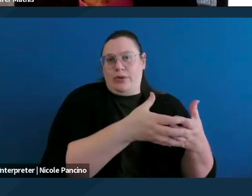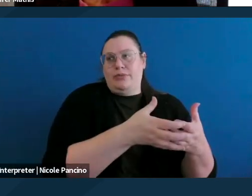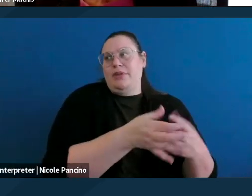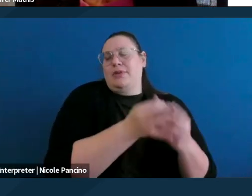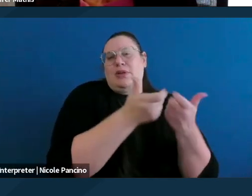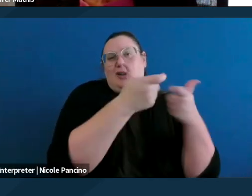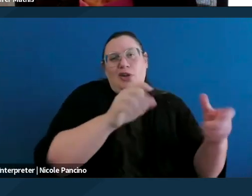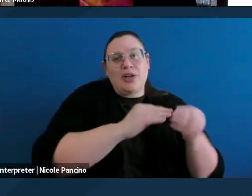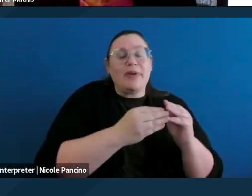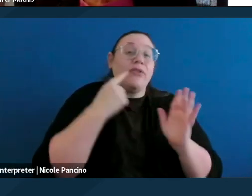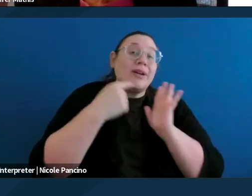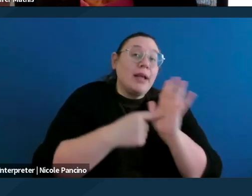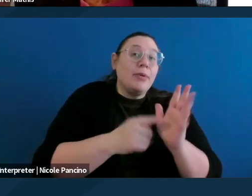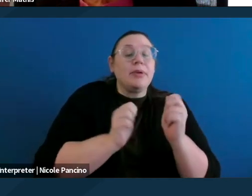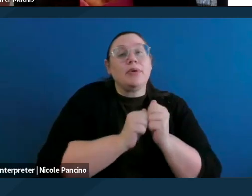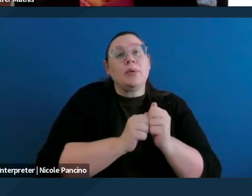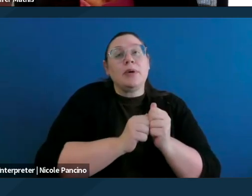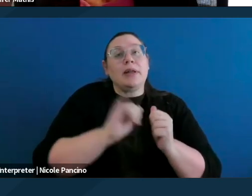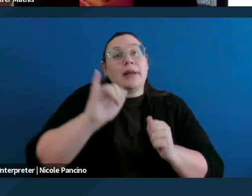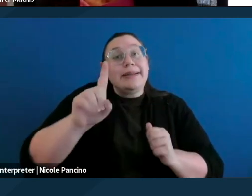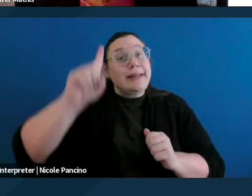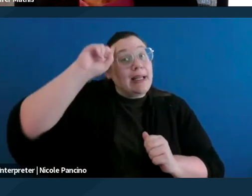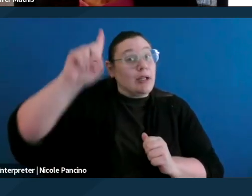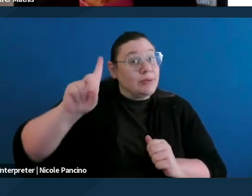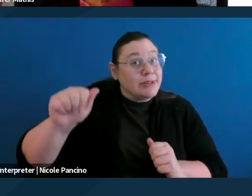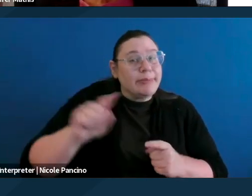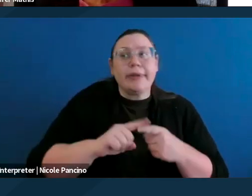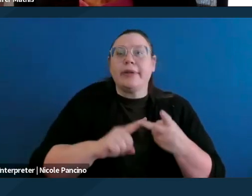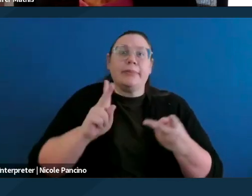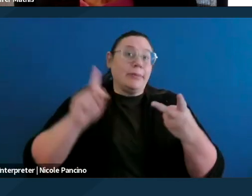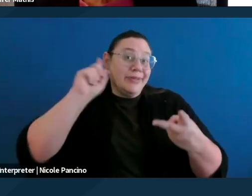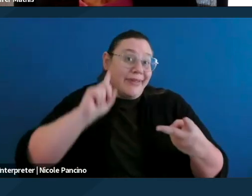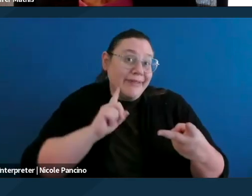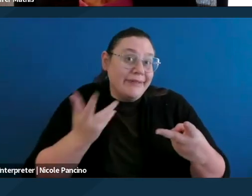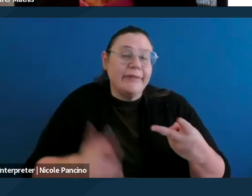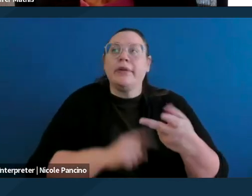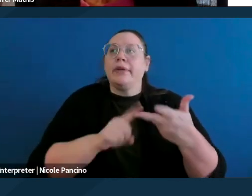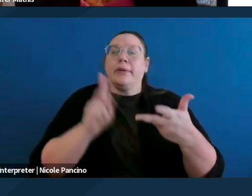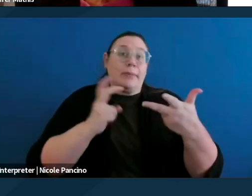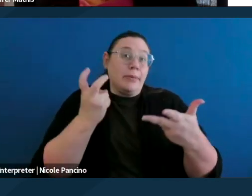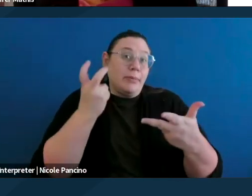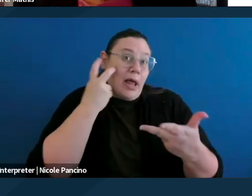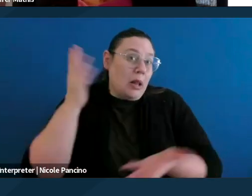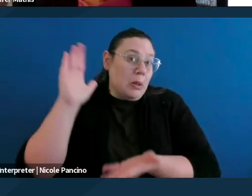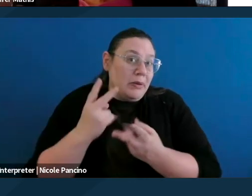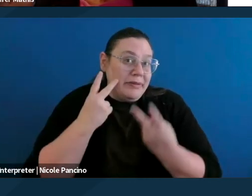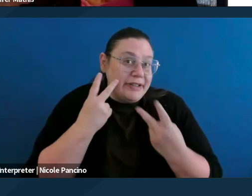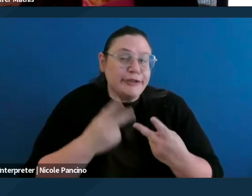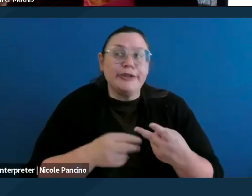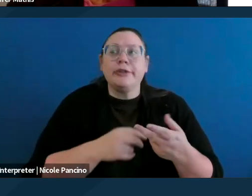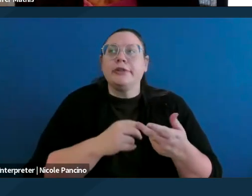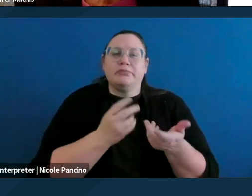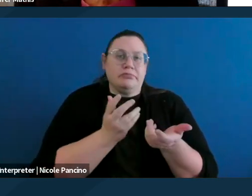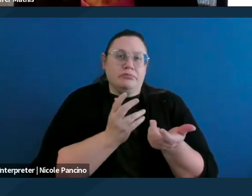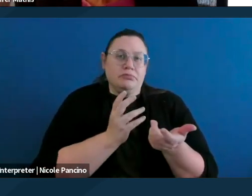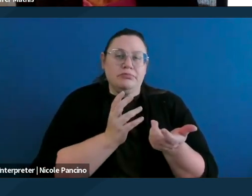with intellectual disabilities, people who are deaf, people who are blind or low vision.